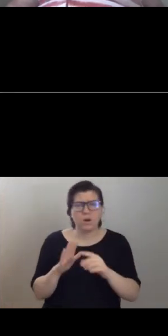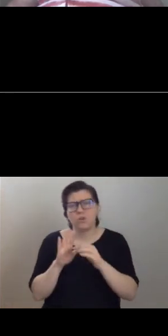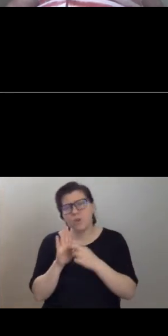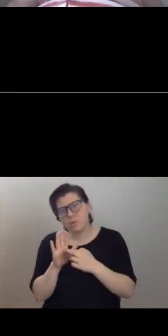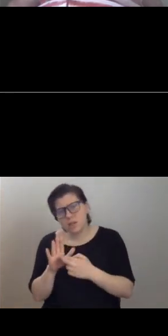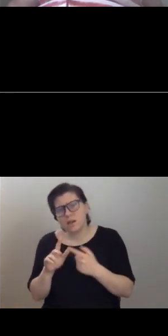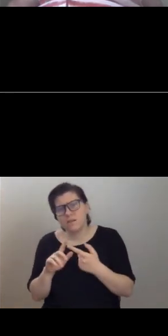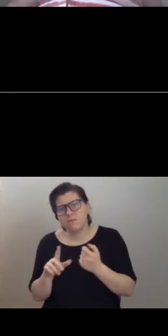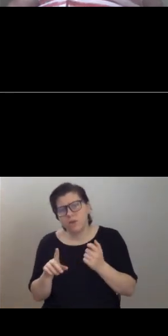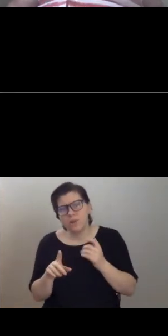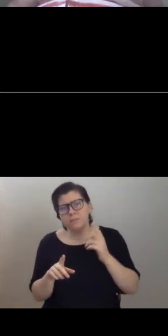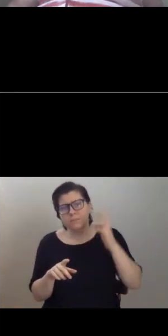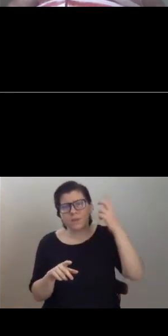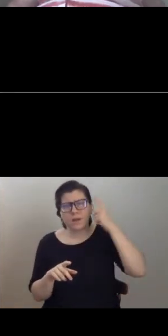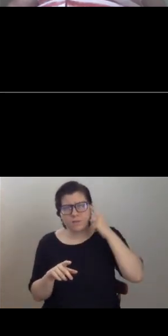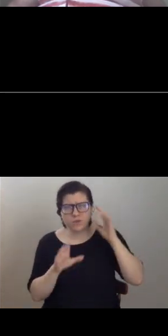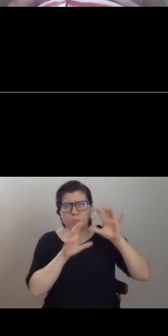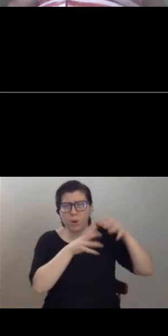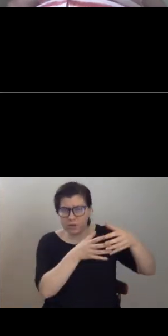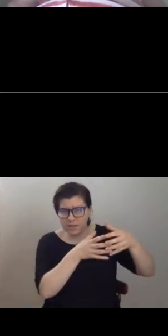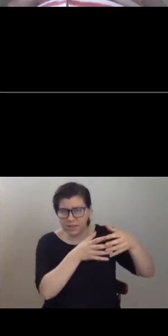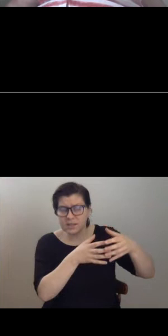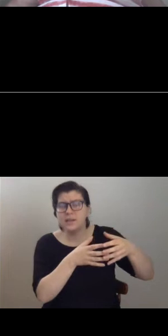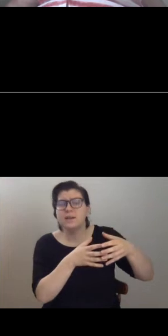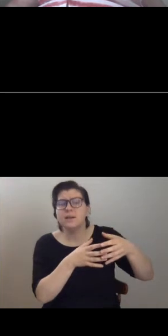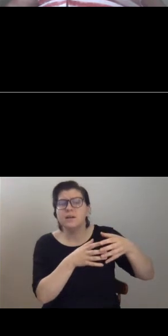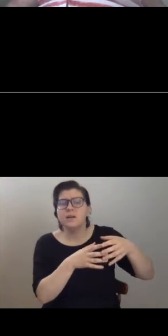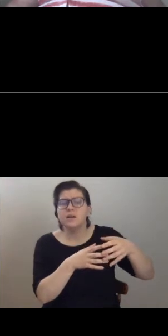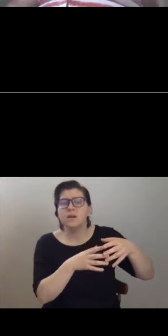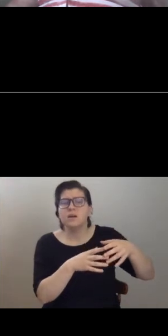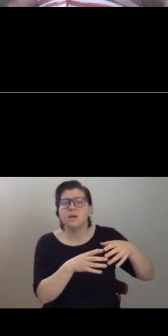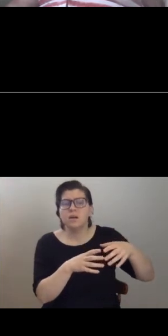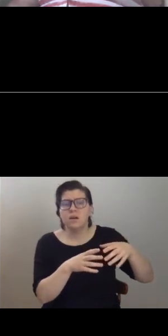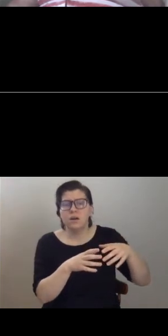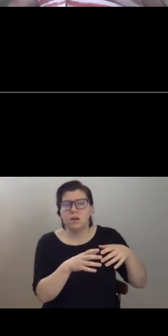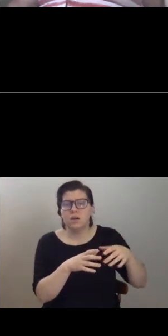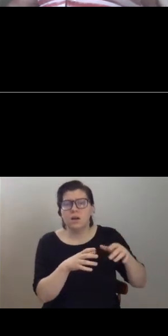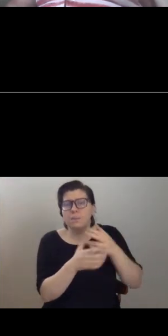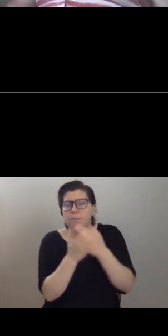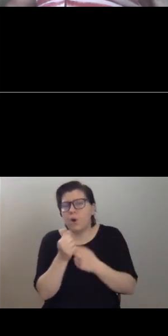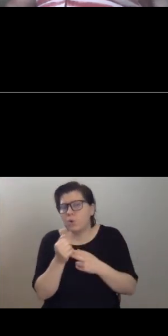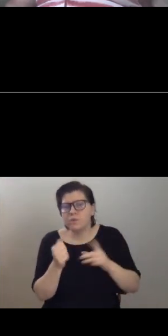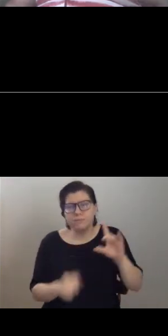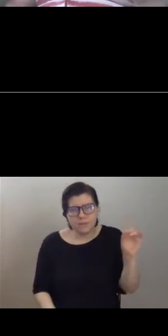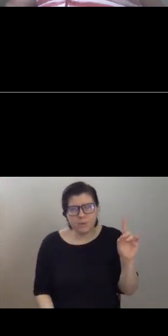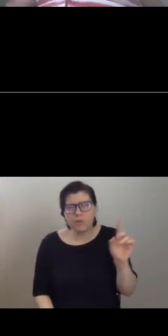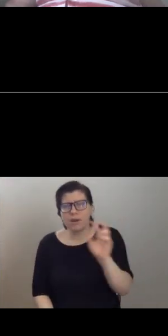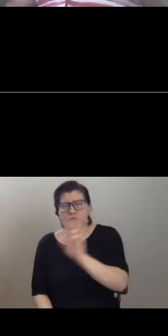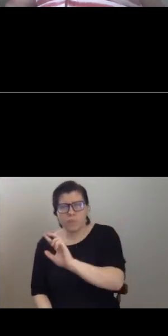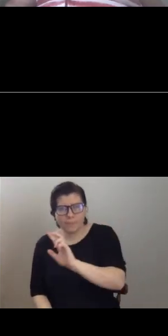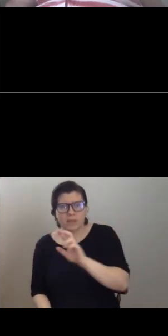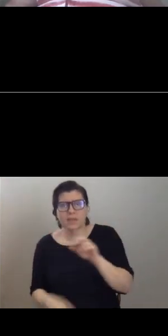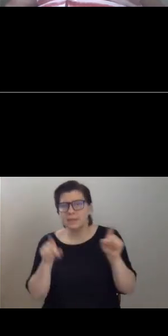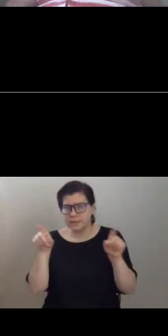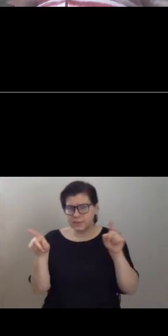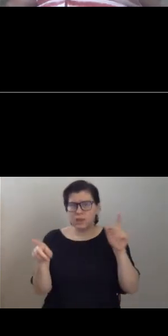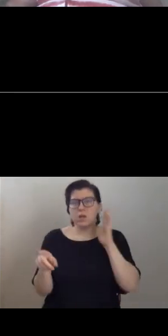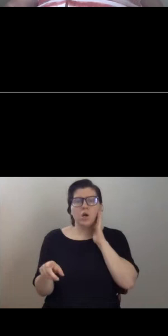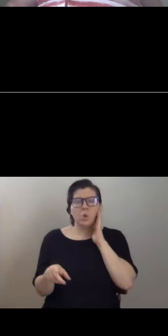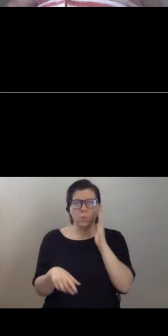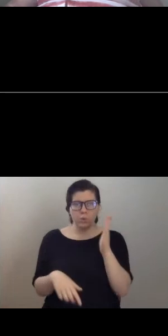from the governor's party and the other party, both Democratic and Republican, would come out